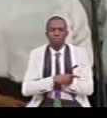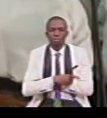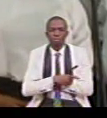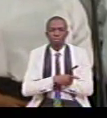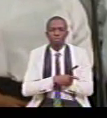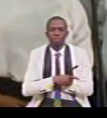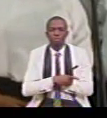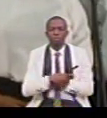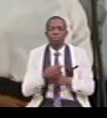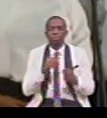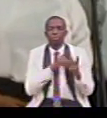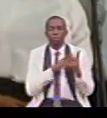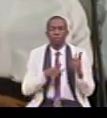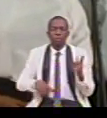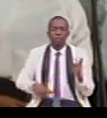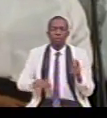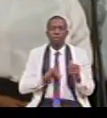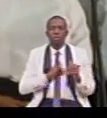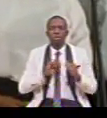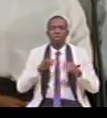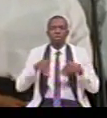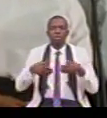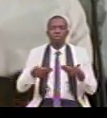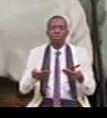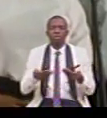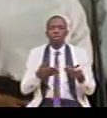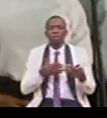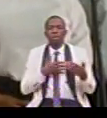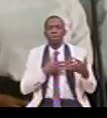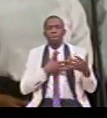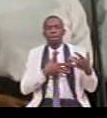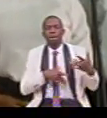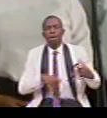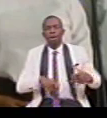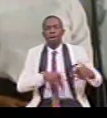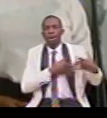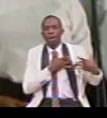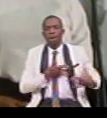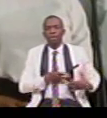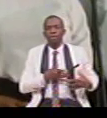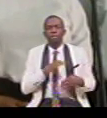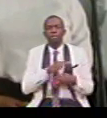Lord I give my heart completely